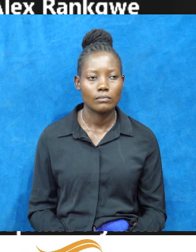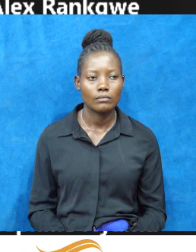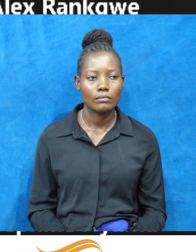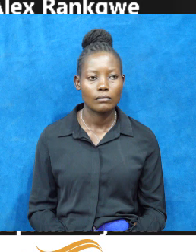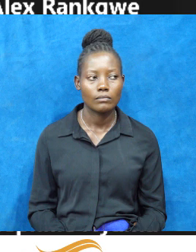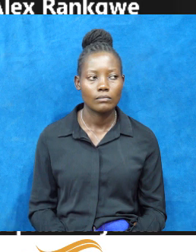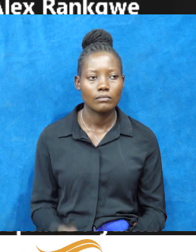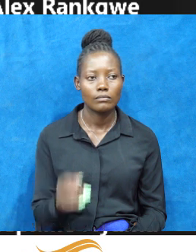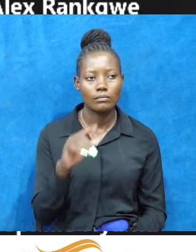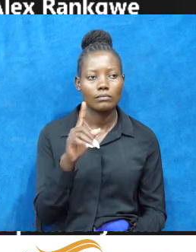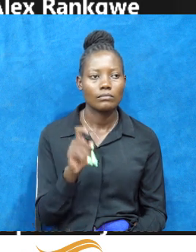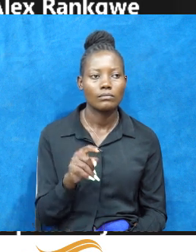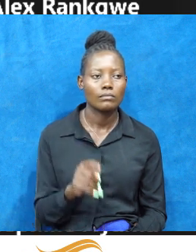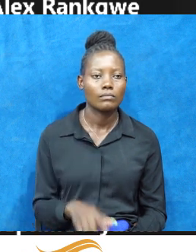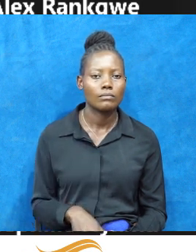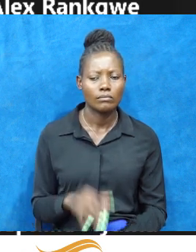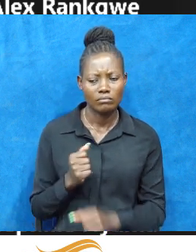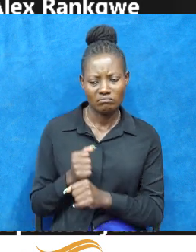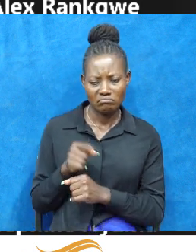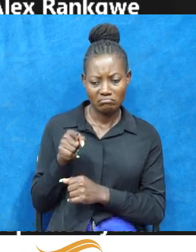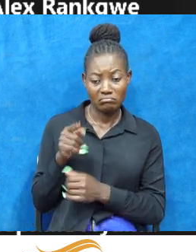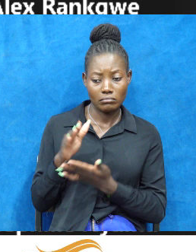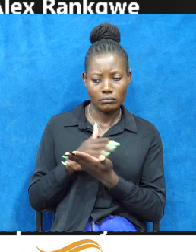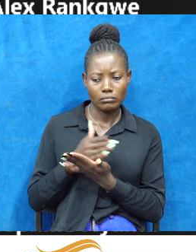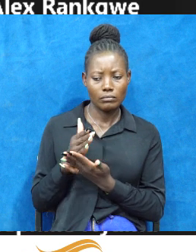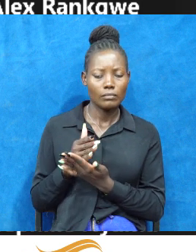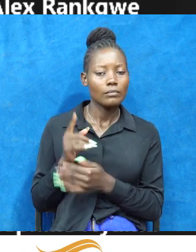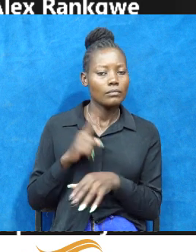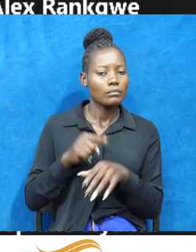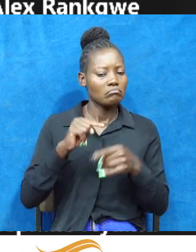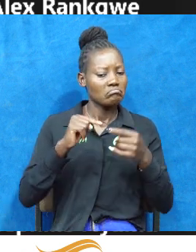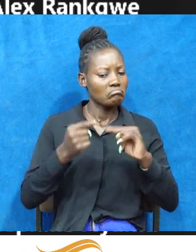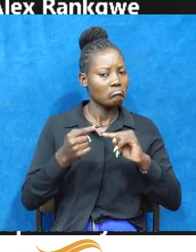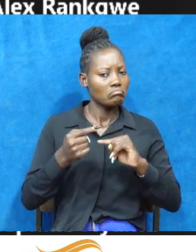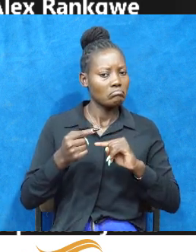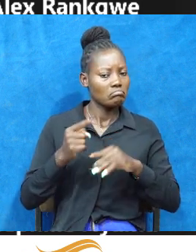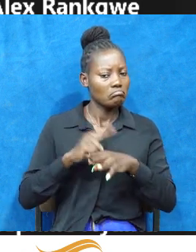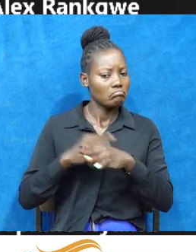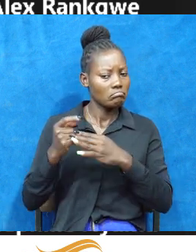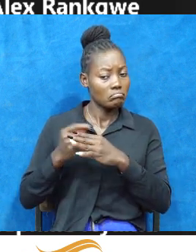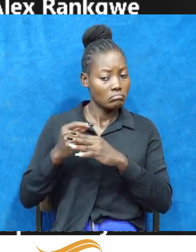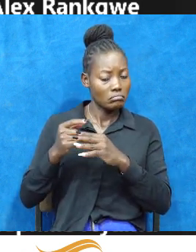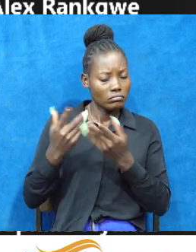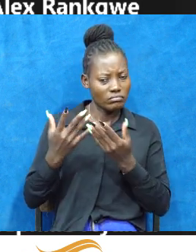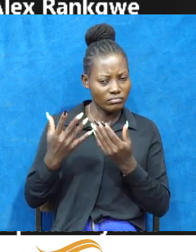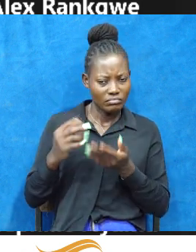The question is, does this apply if you get injury during training? Do you